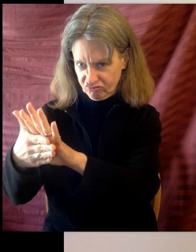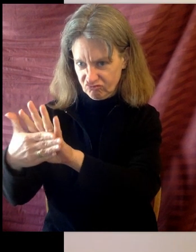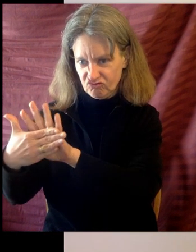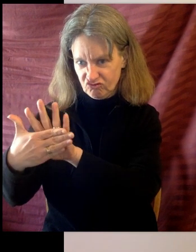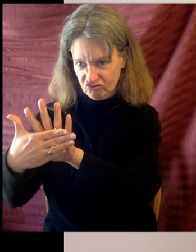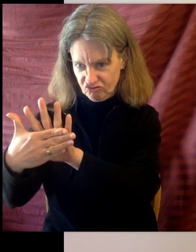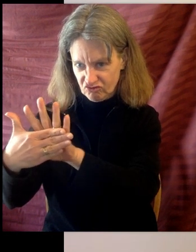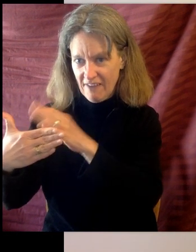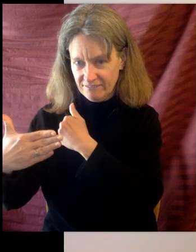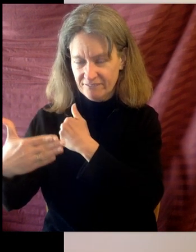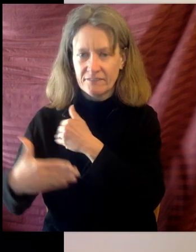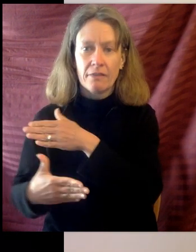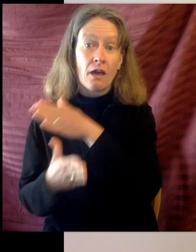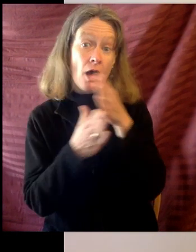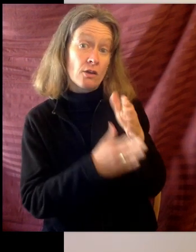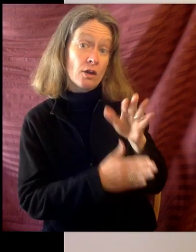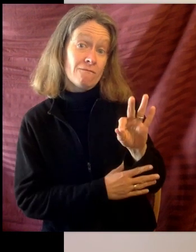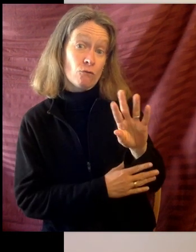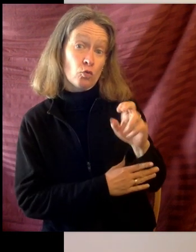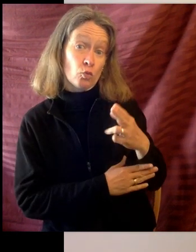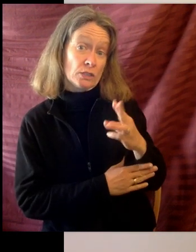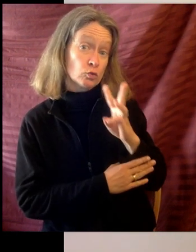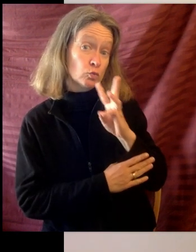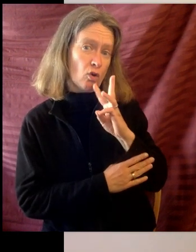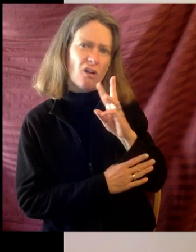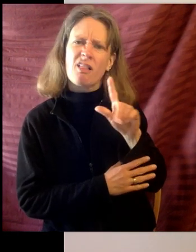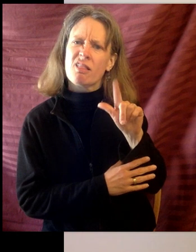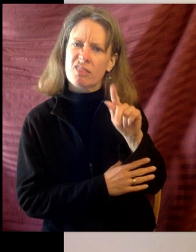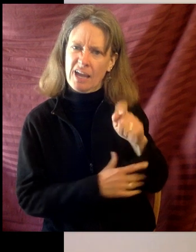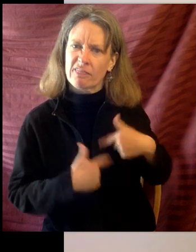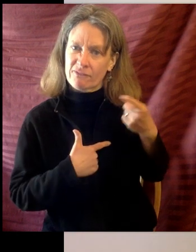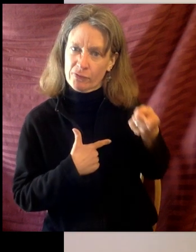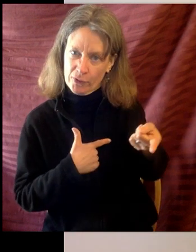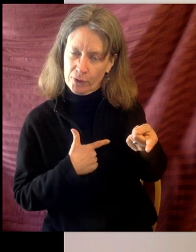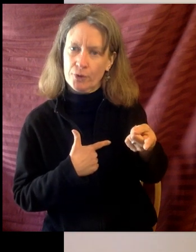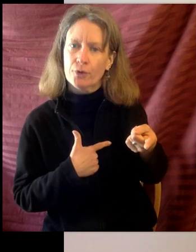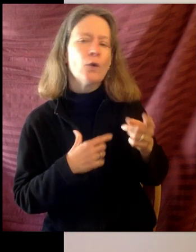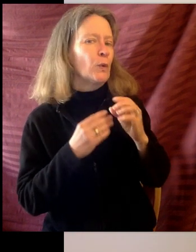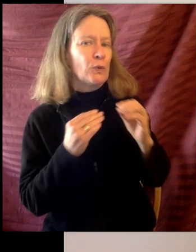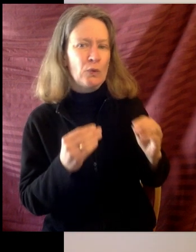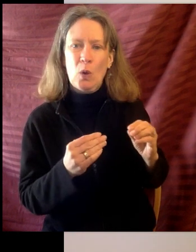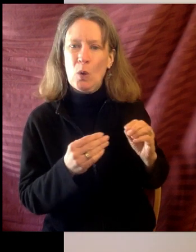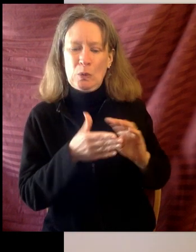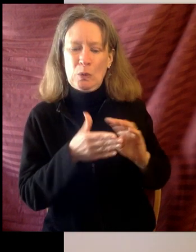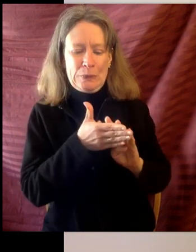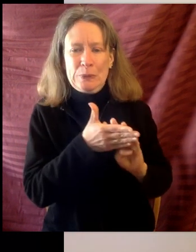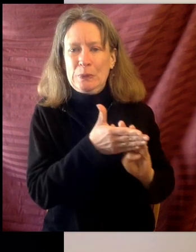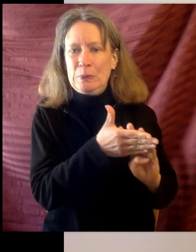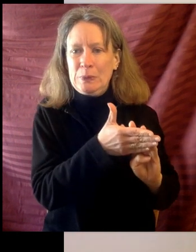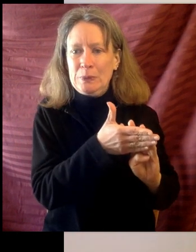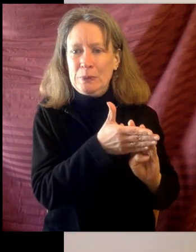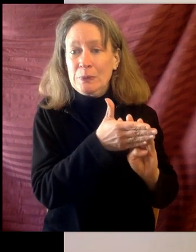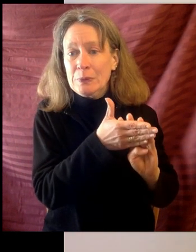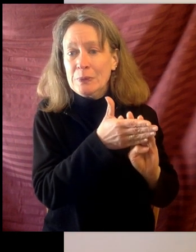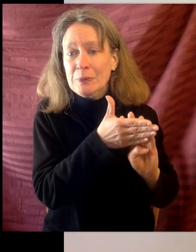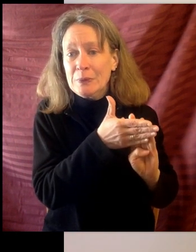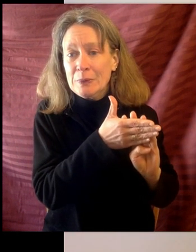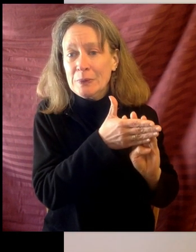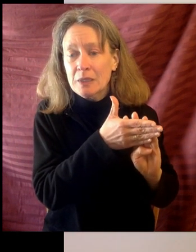water and it doesn't have spines. So we learned that it's not helpful for the